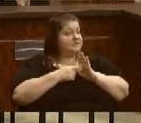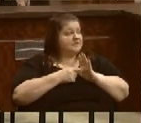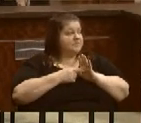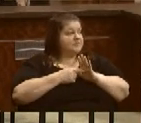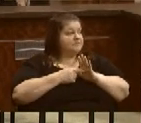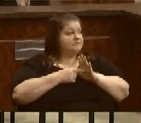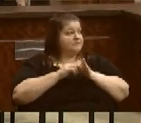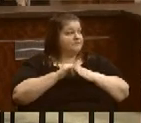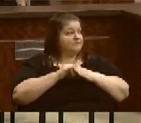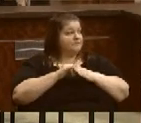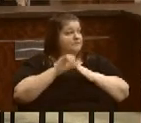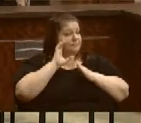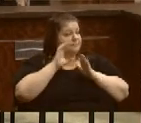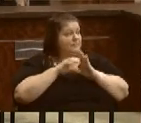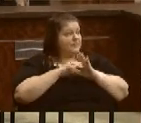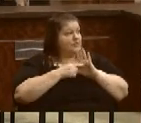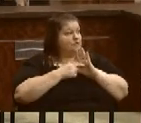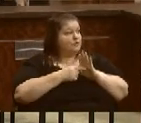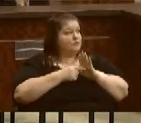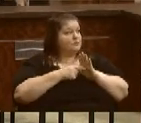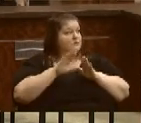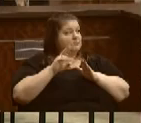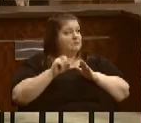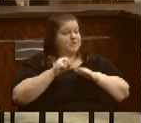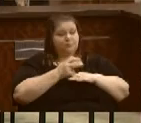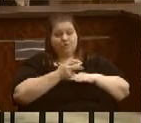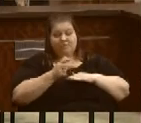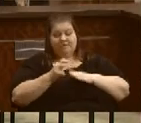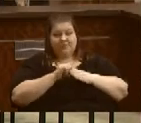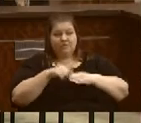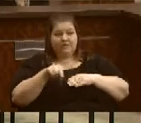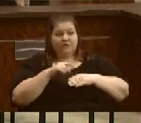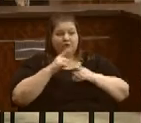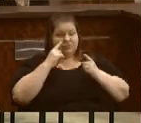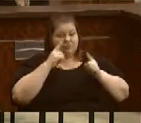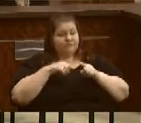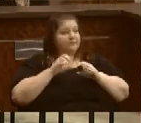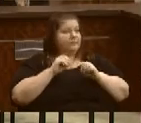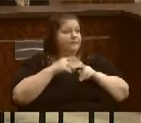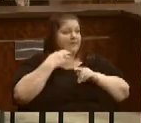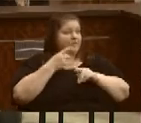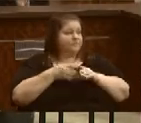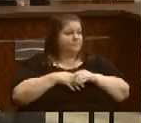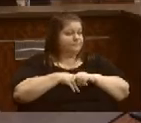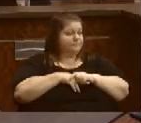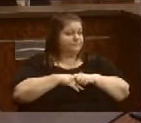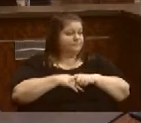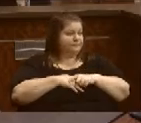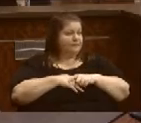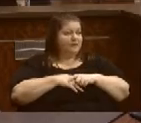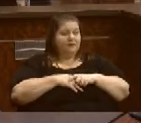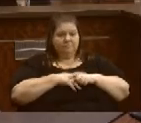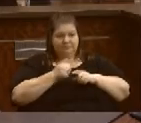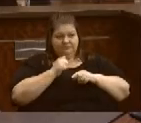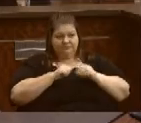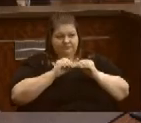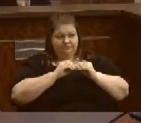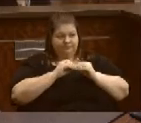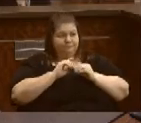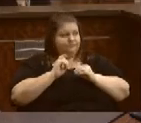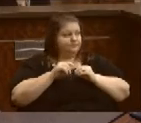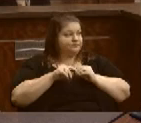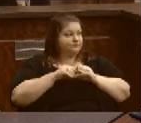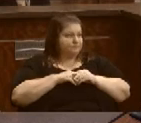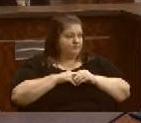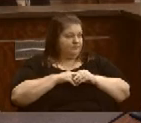which illustrates the bus pull-off area that we have agreed to. Thank you. Okay, thank you. Any other questions from the council?